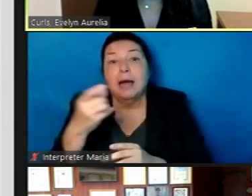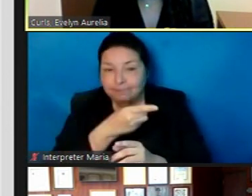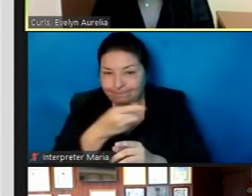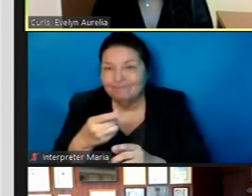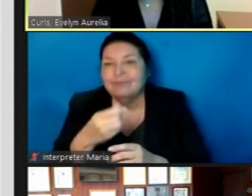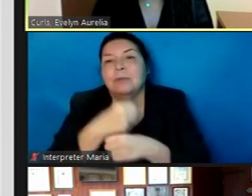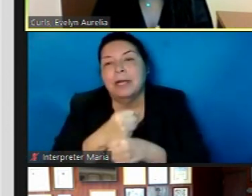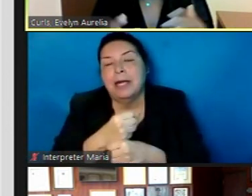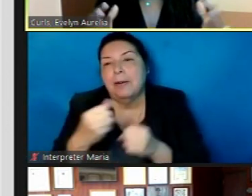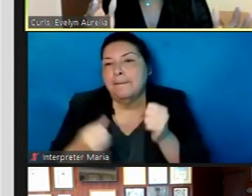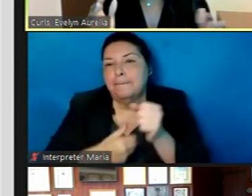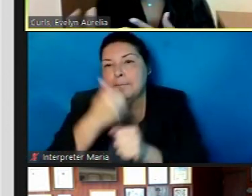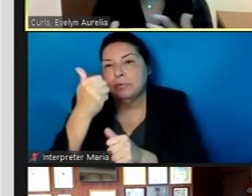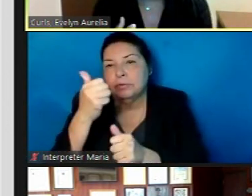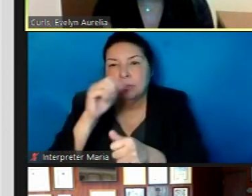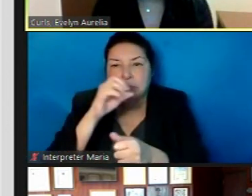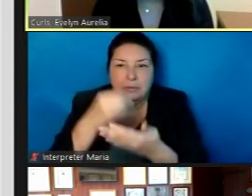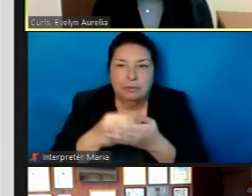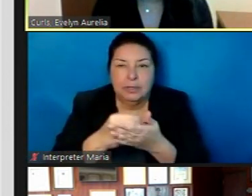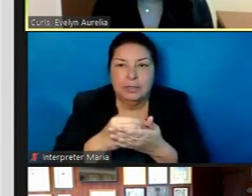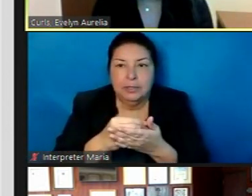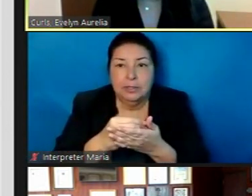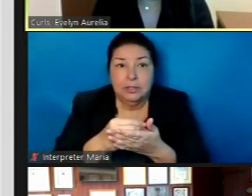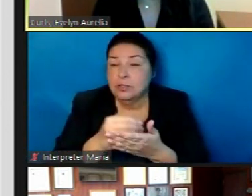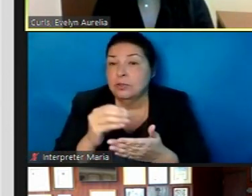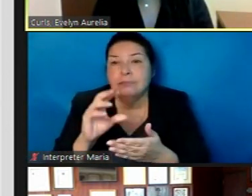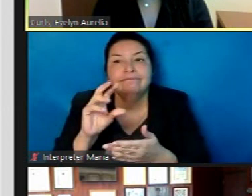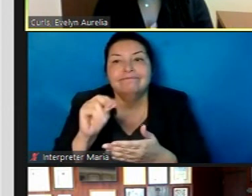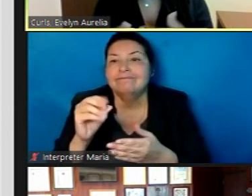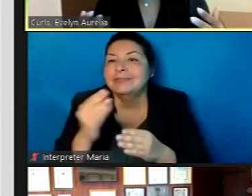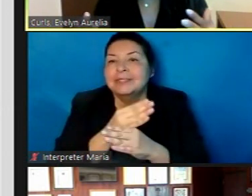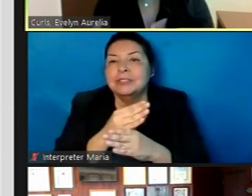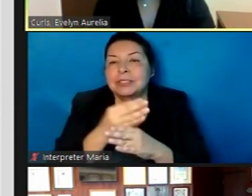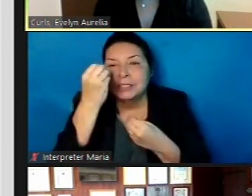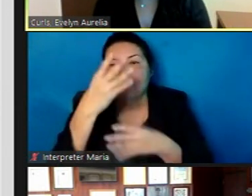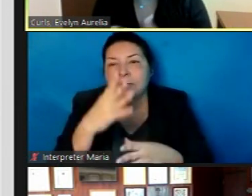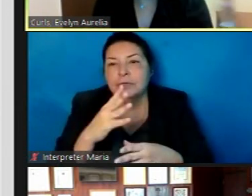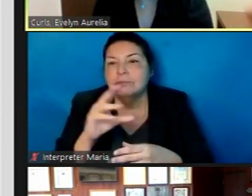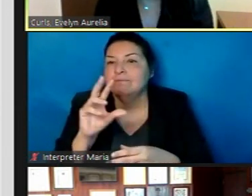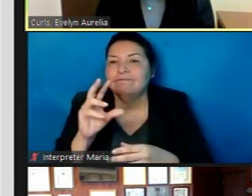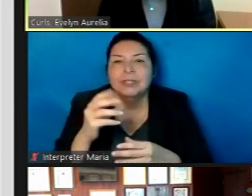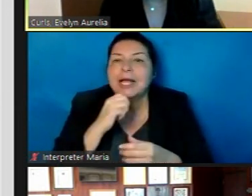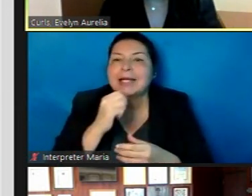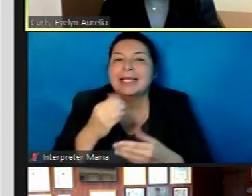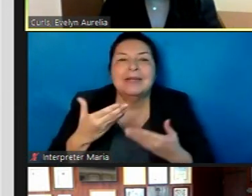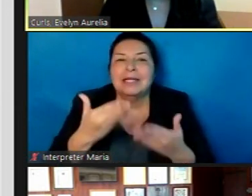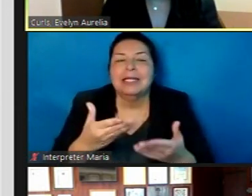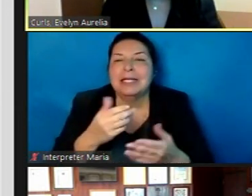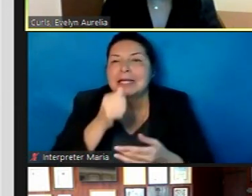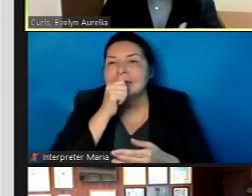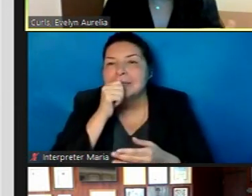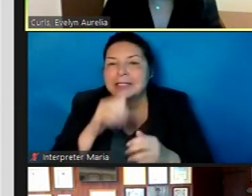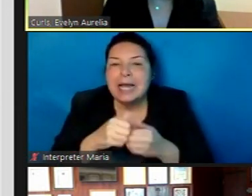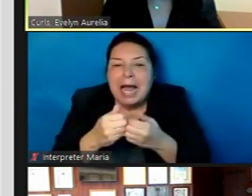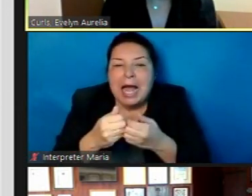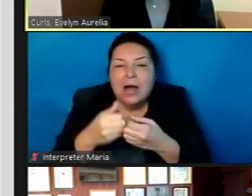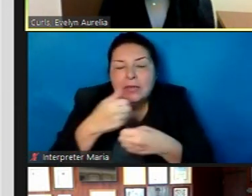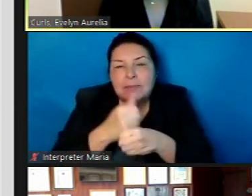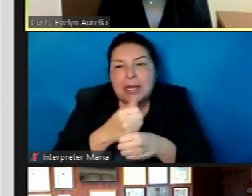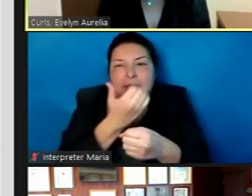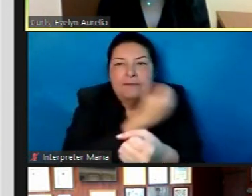money. So no one shares information, no one is giving out the secrets of how they made their vaccine work to anybody